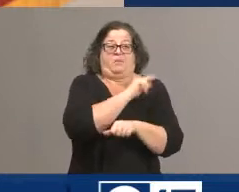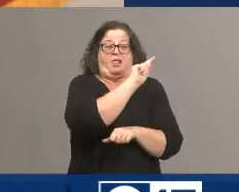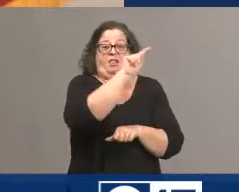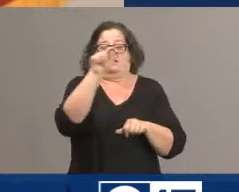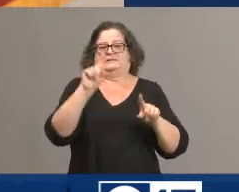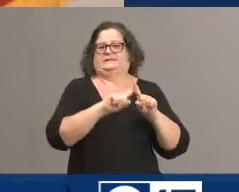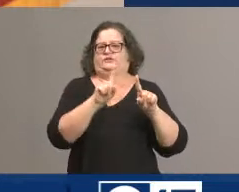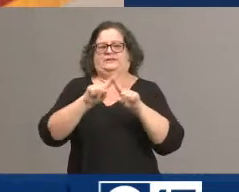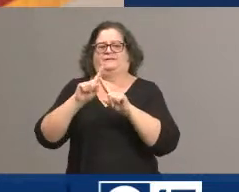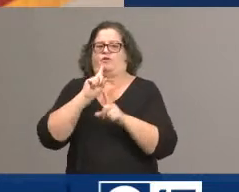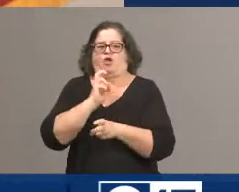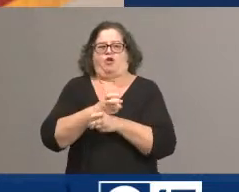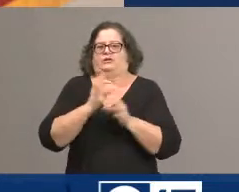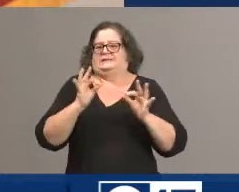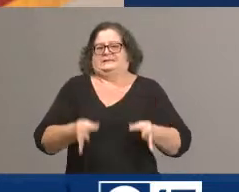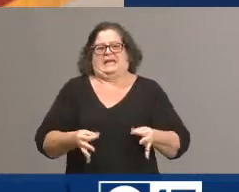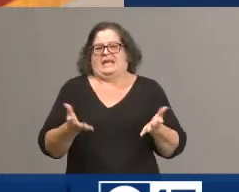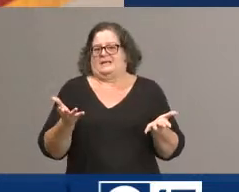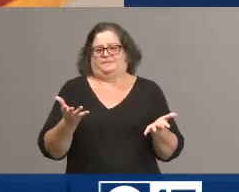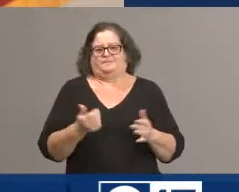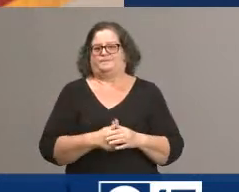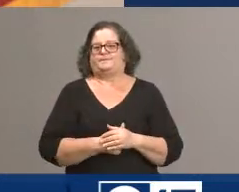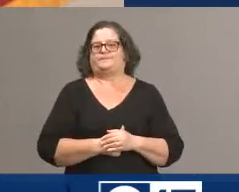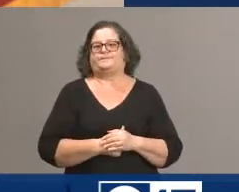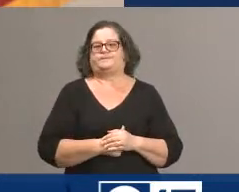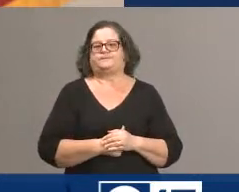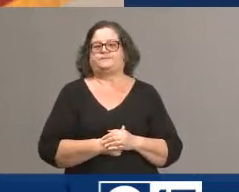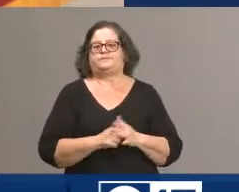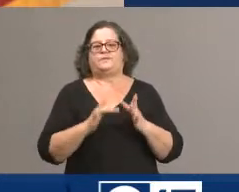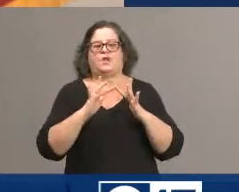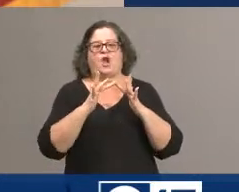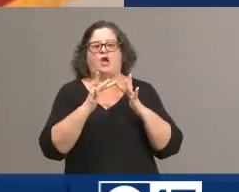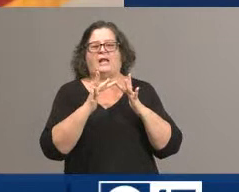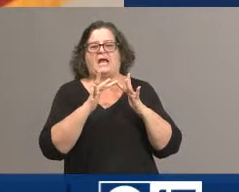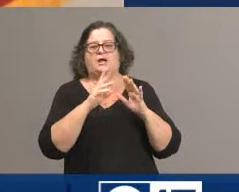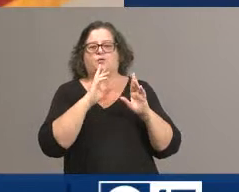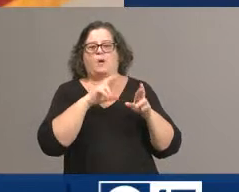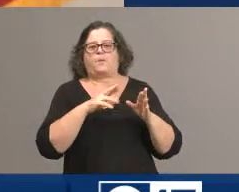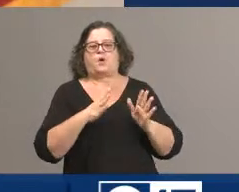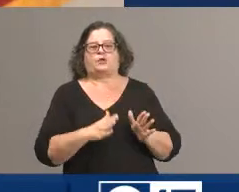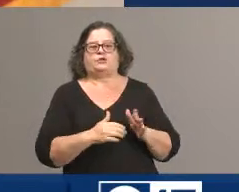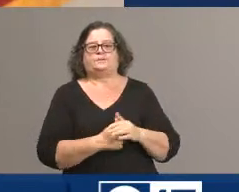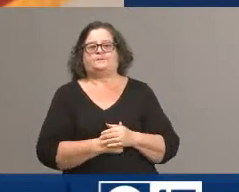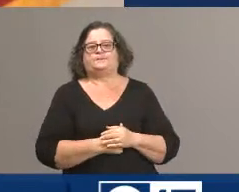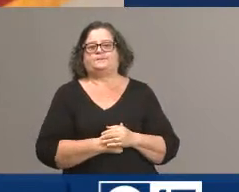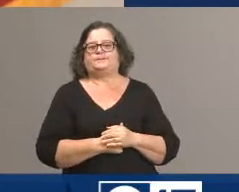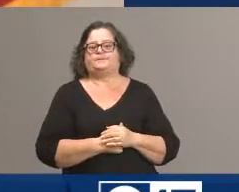KJCD. Go